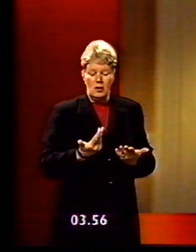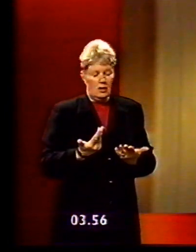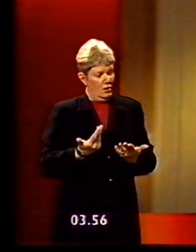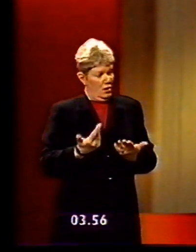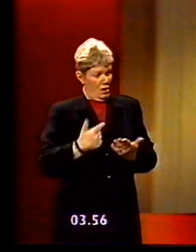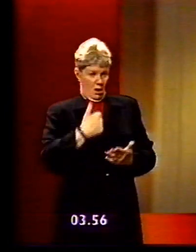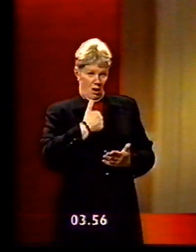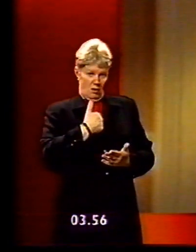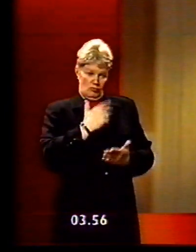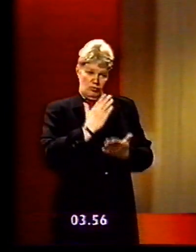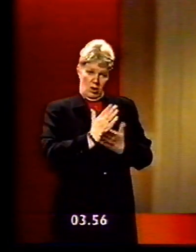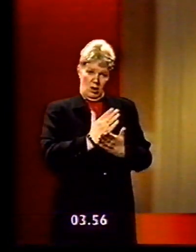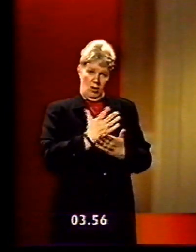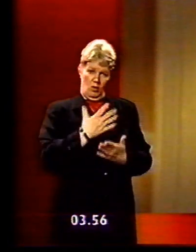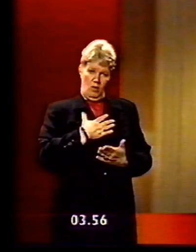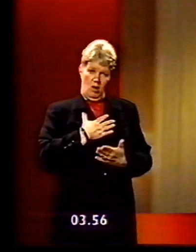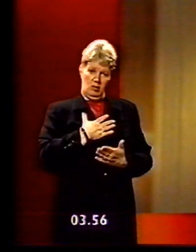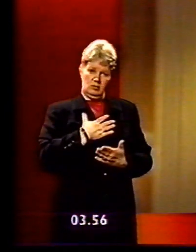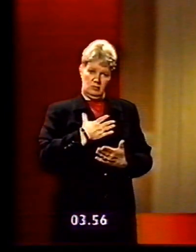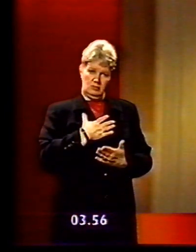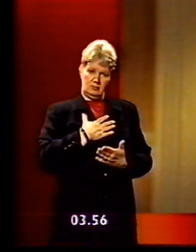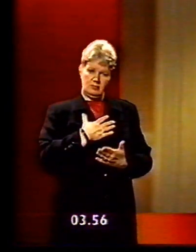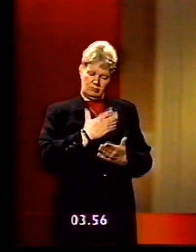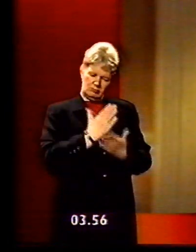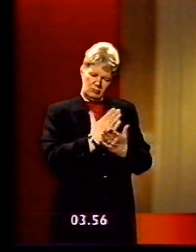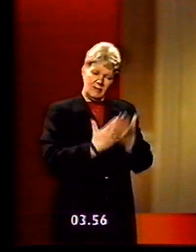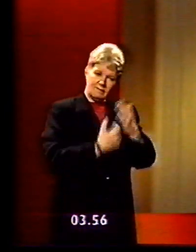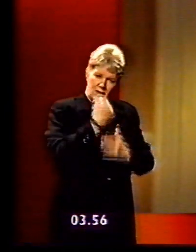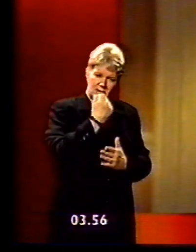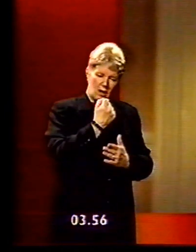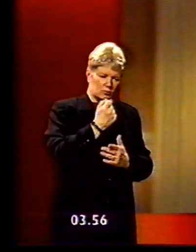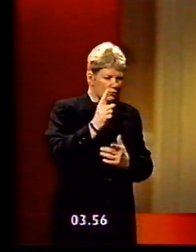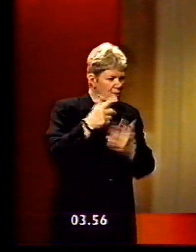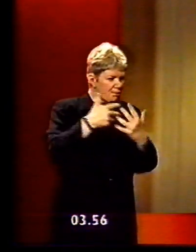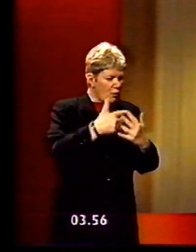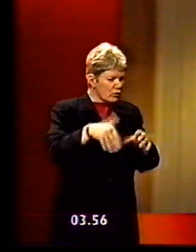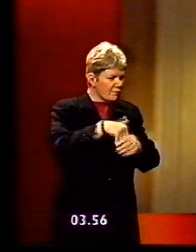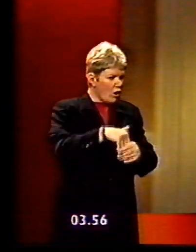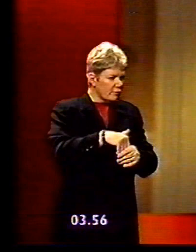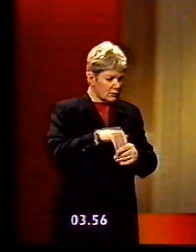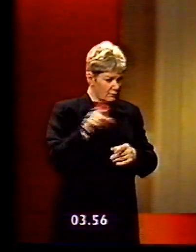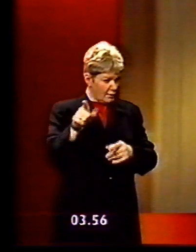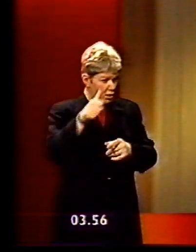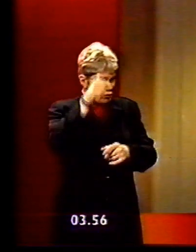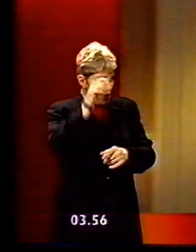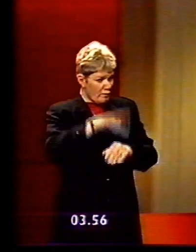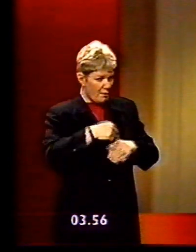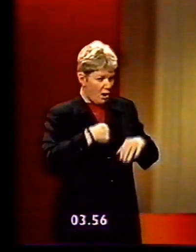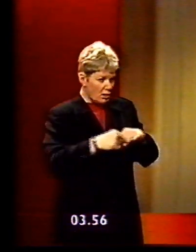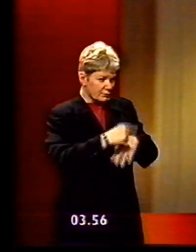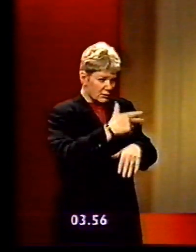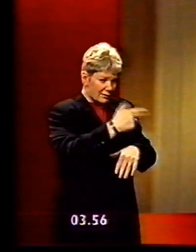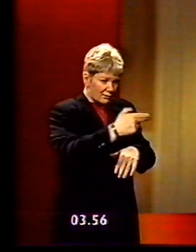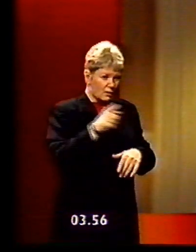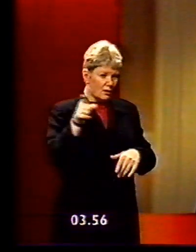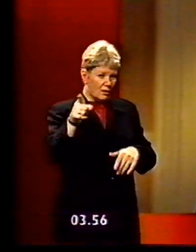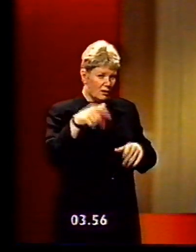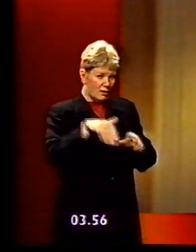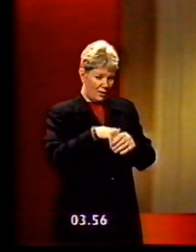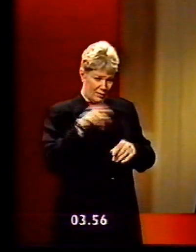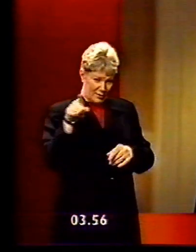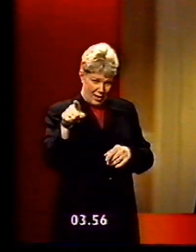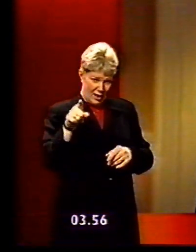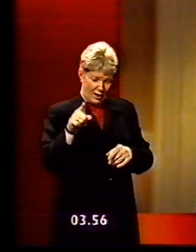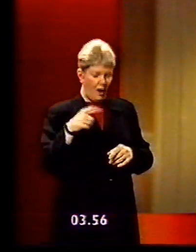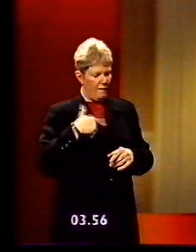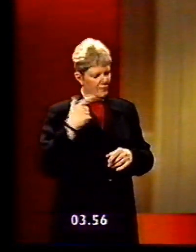I would like to find the real truth about the U.S. involvement and how much they knew about my husband's death and whether or not they really fingered him. I